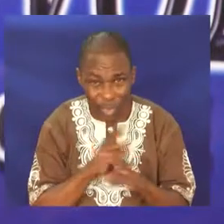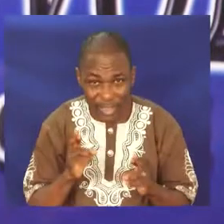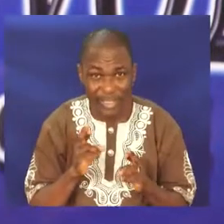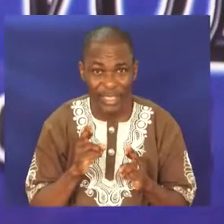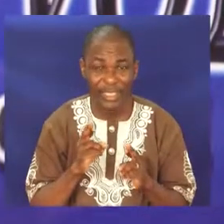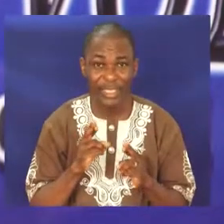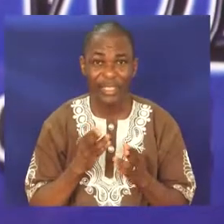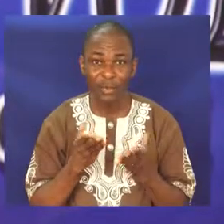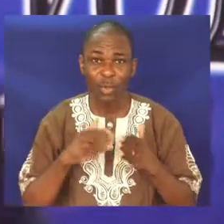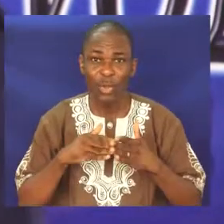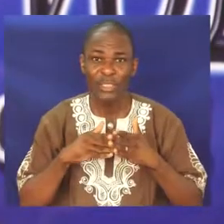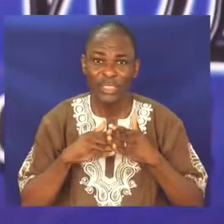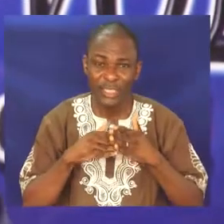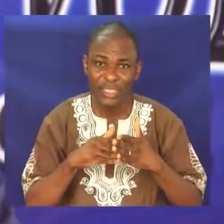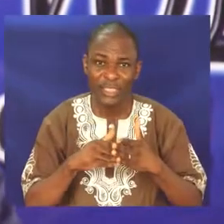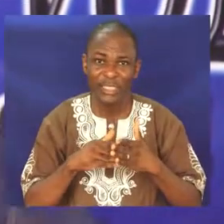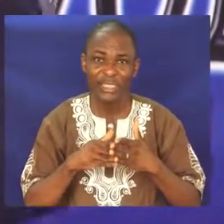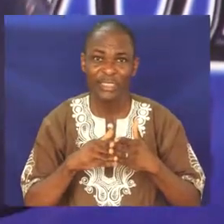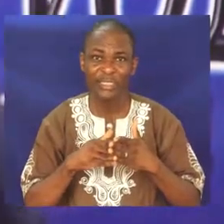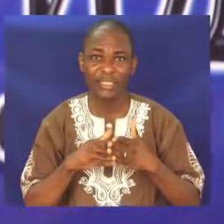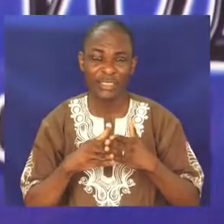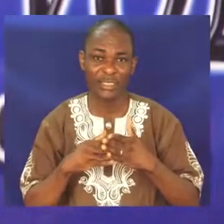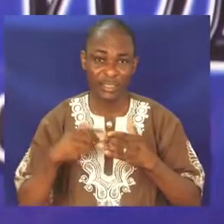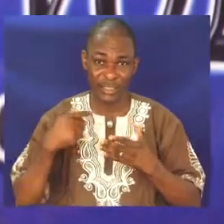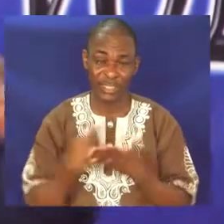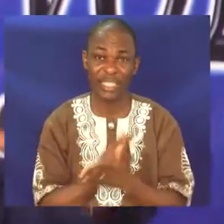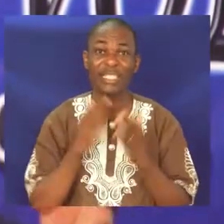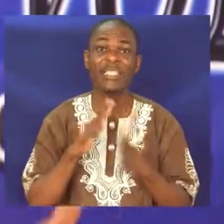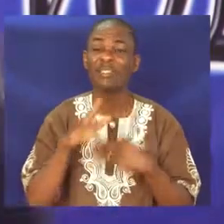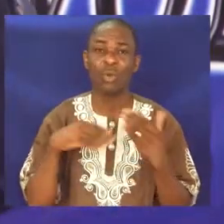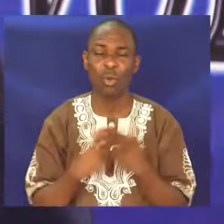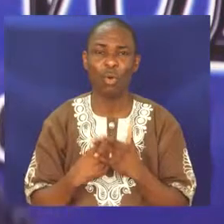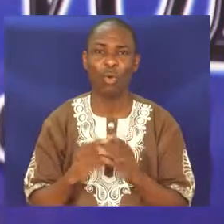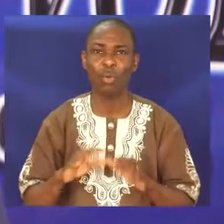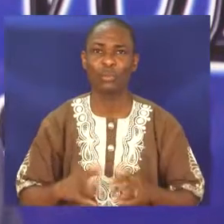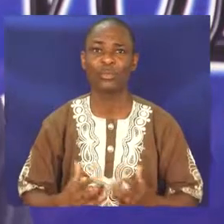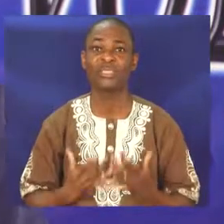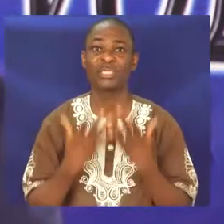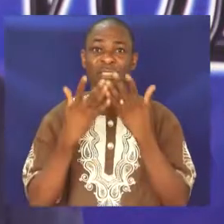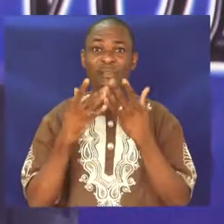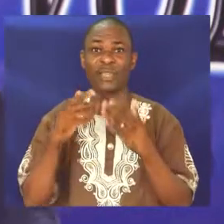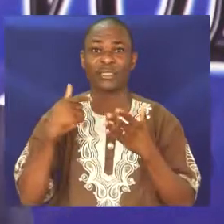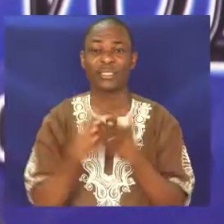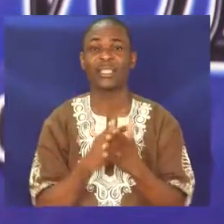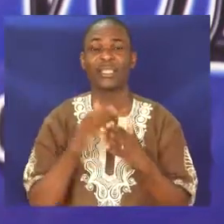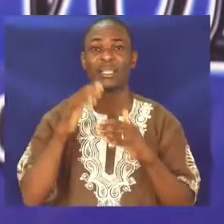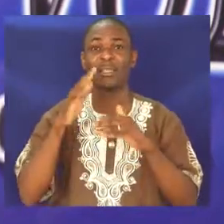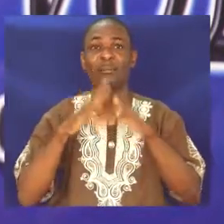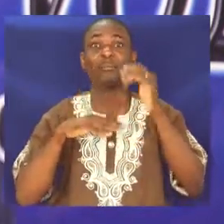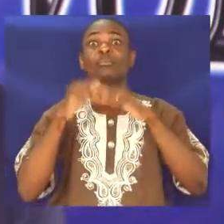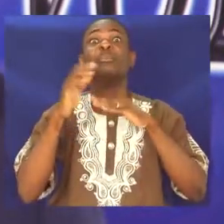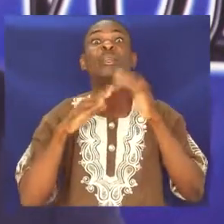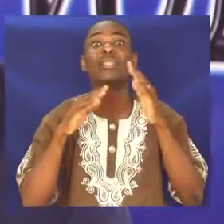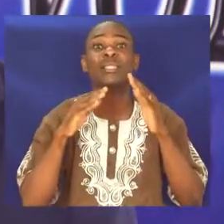se mo be di animu ama o man nyina ya de ho abafore na ya build ye man mi ni odofo a watie mi